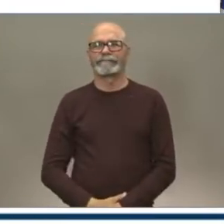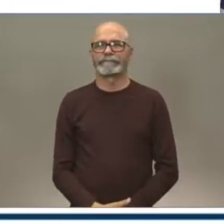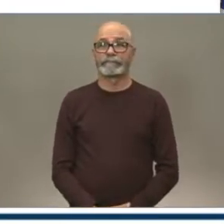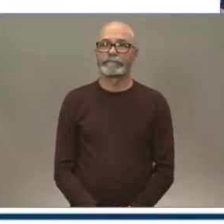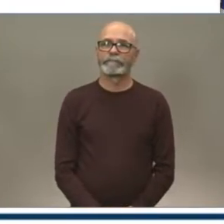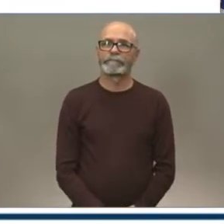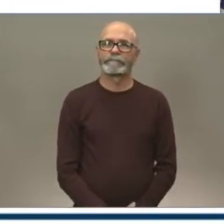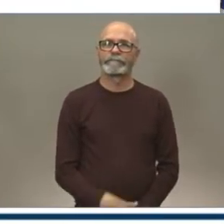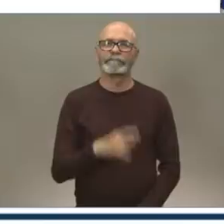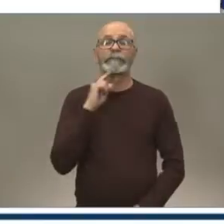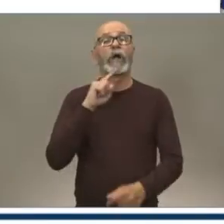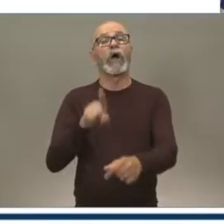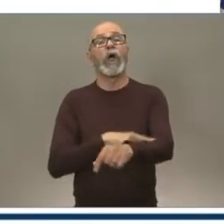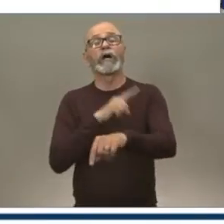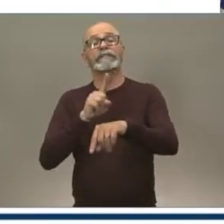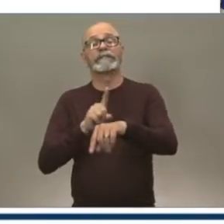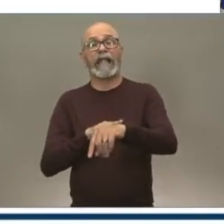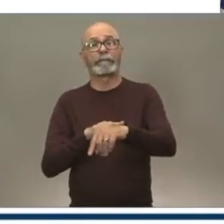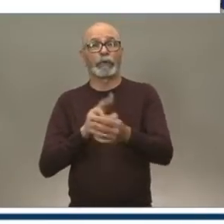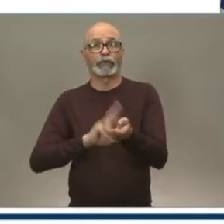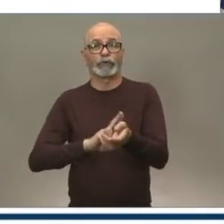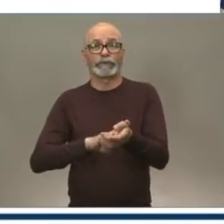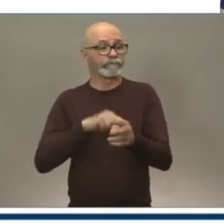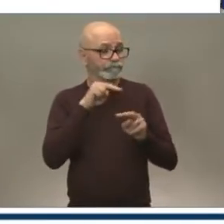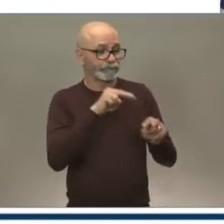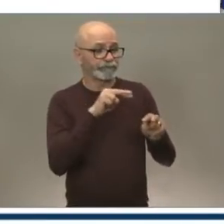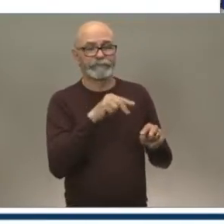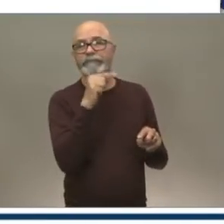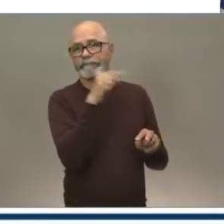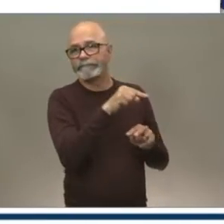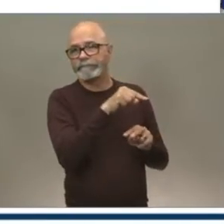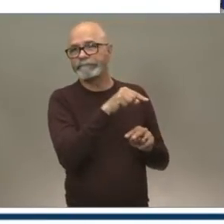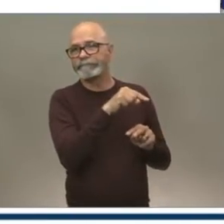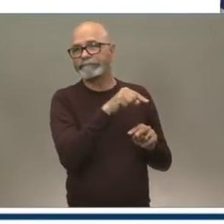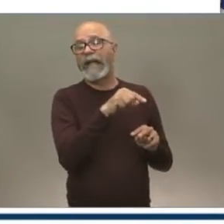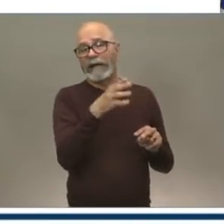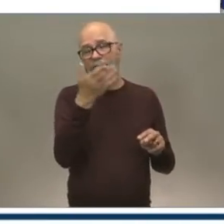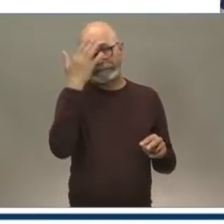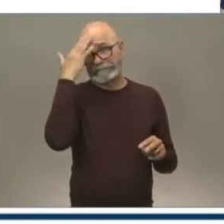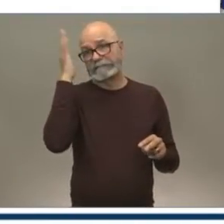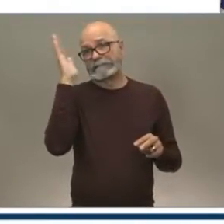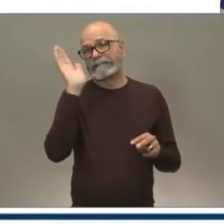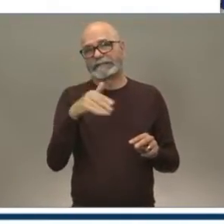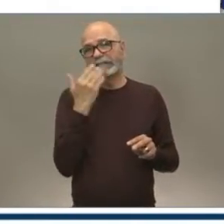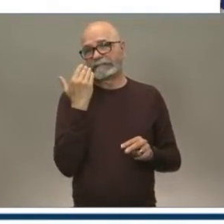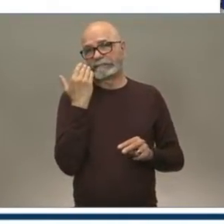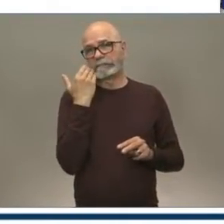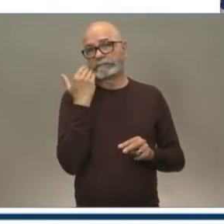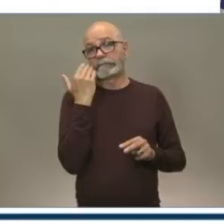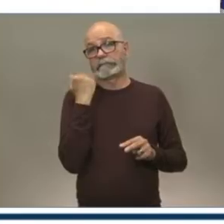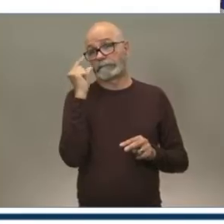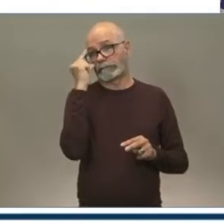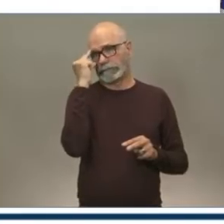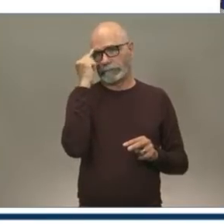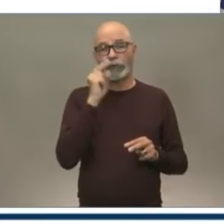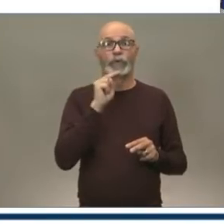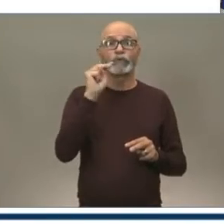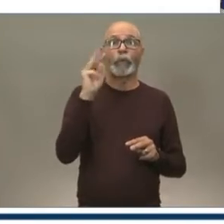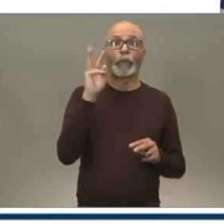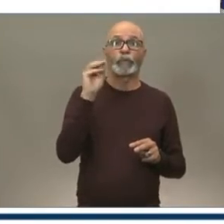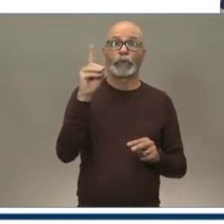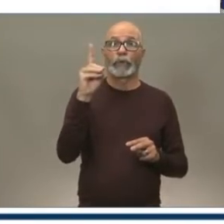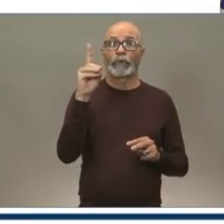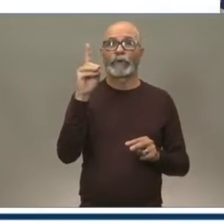care, and coming up, I know, on the anniversary of all of the deaths that occurred at Northwood, I'm wondering